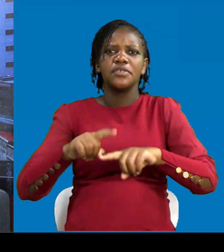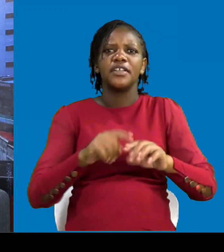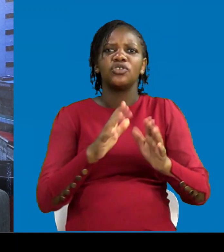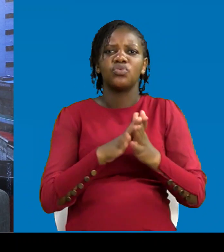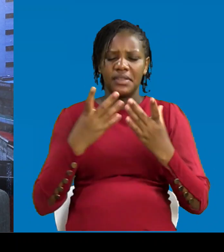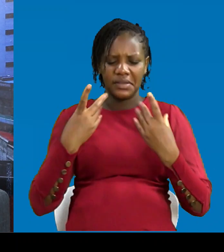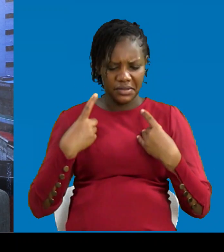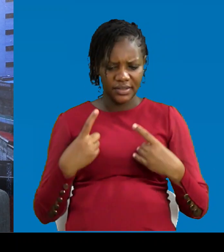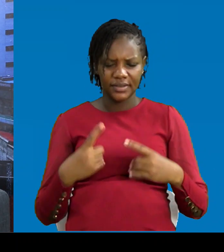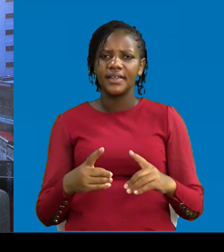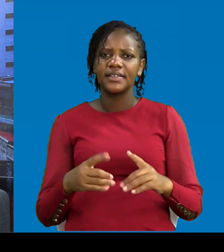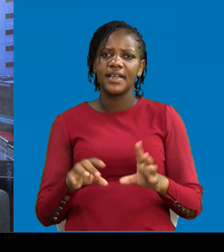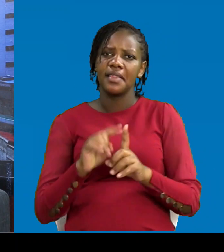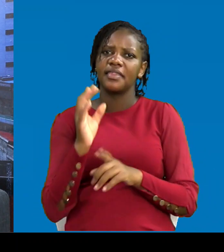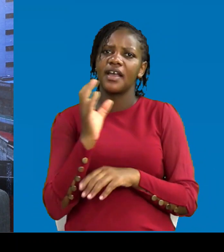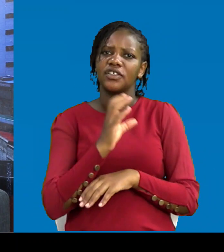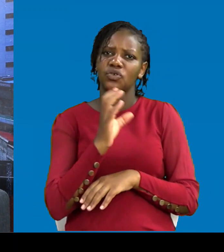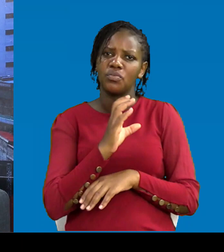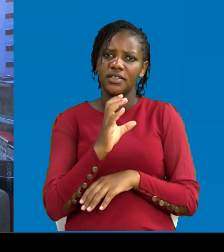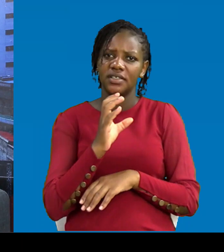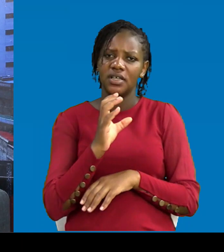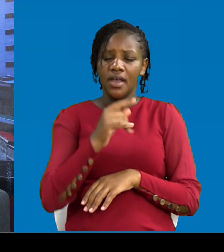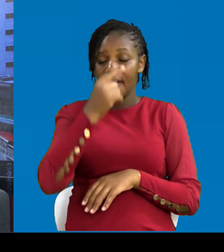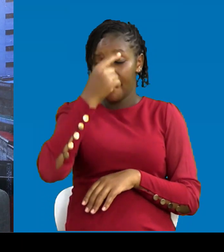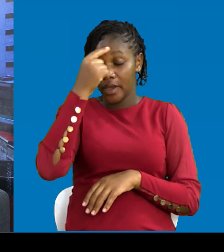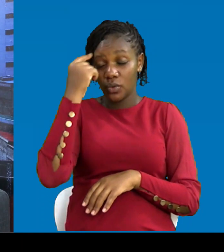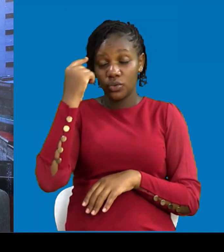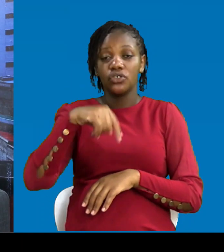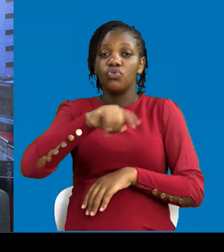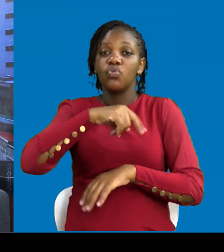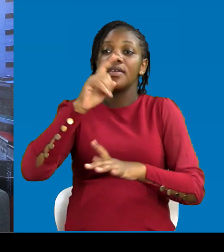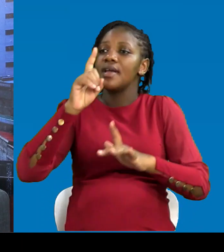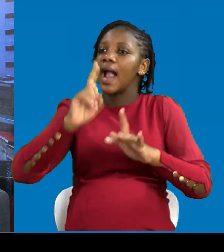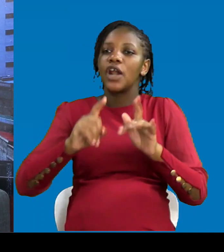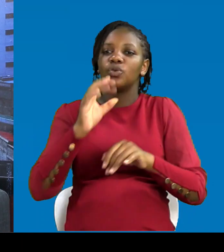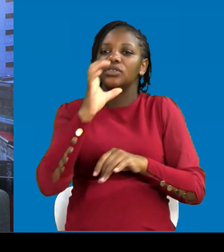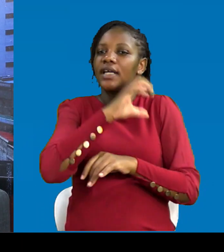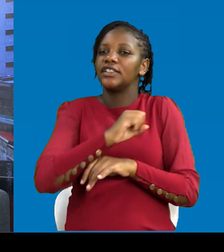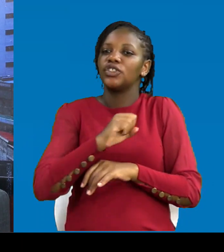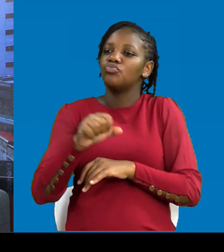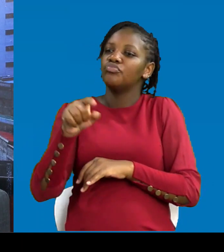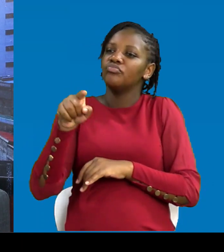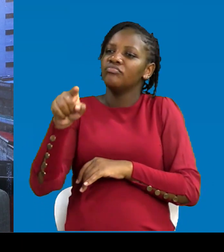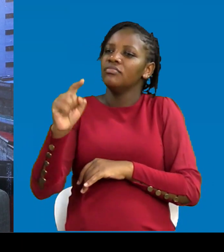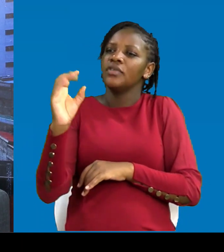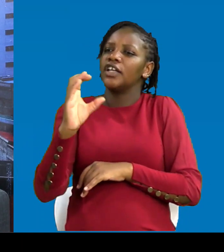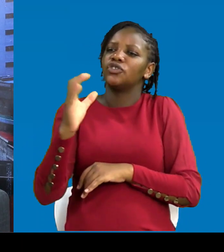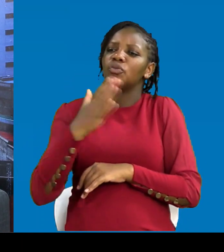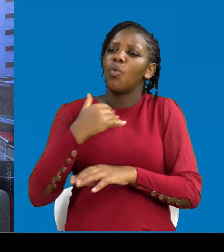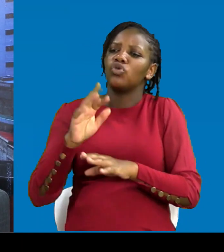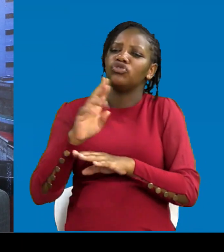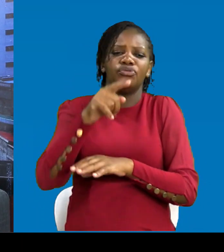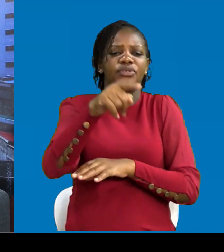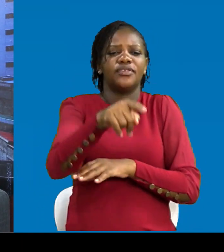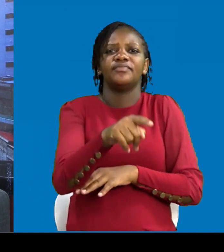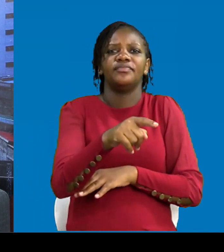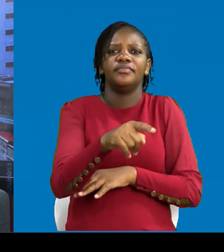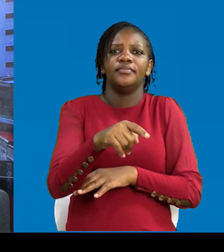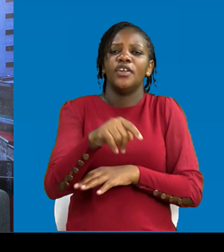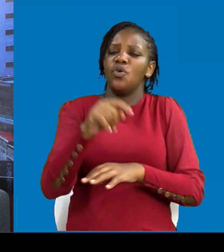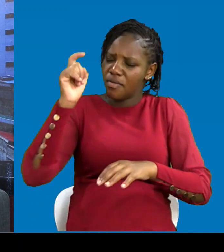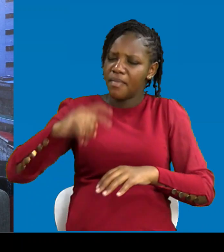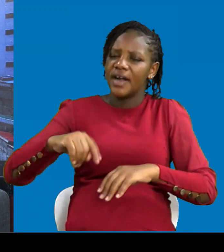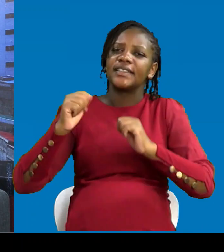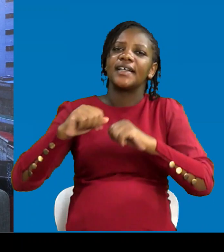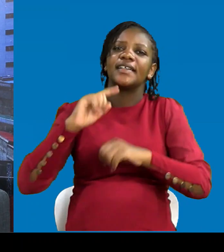don't, we can't just assume that these are the accessories that we will need if we've not agreed